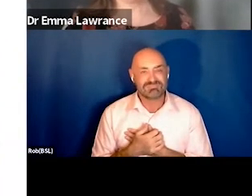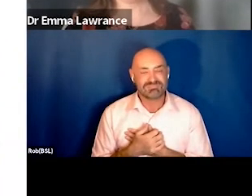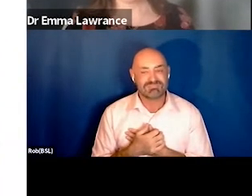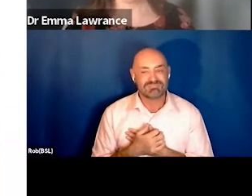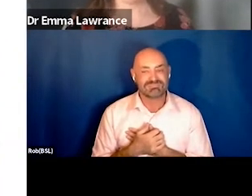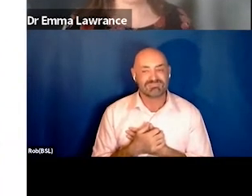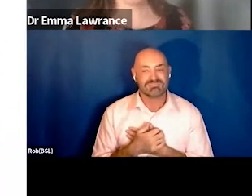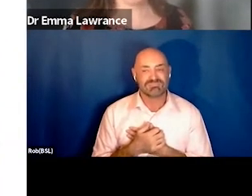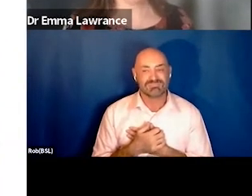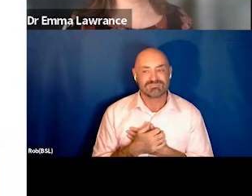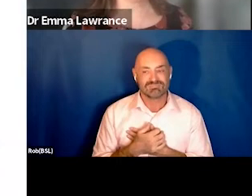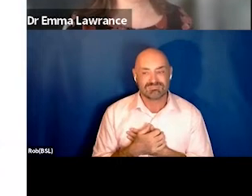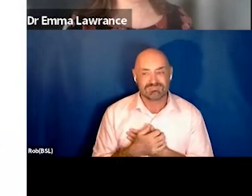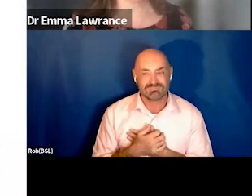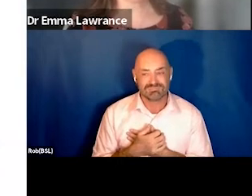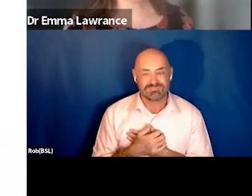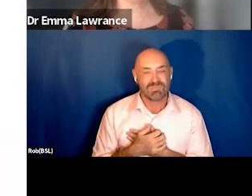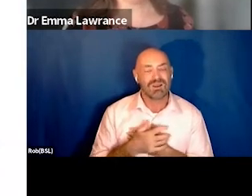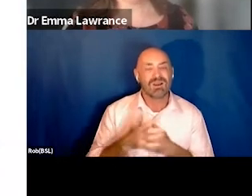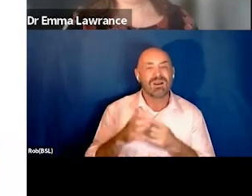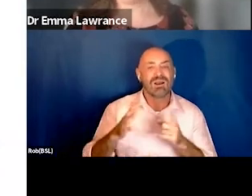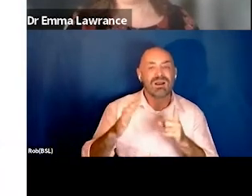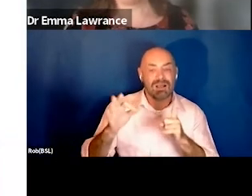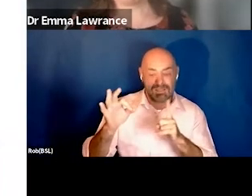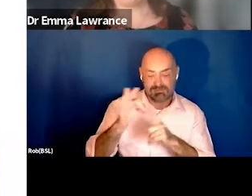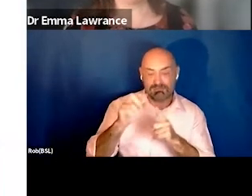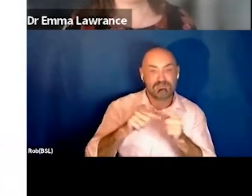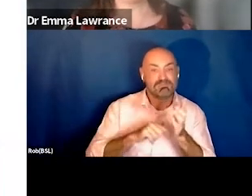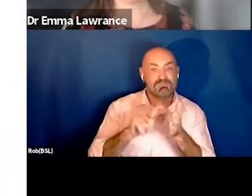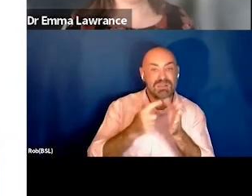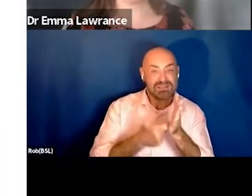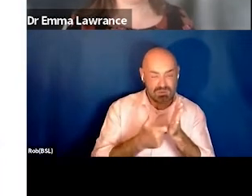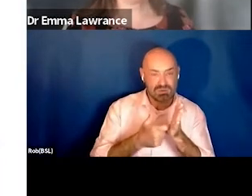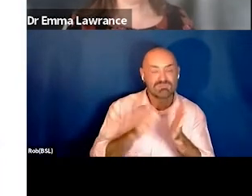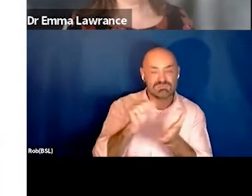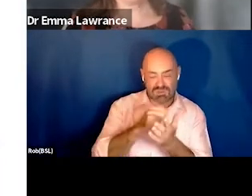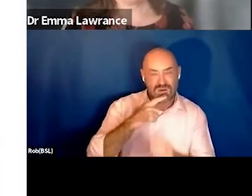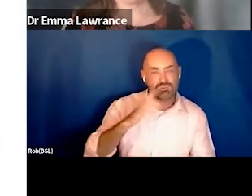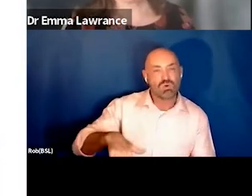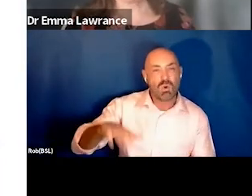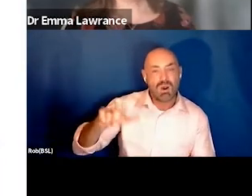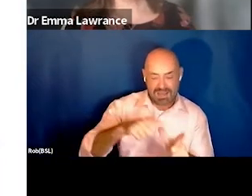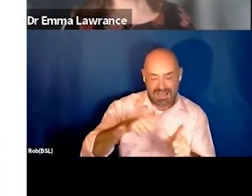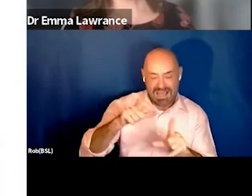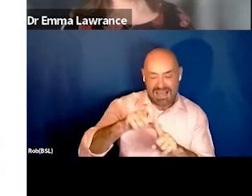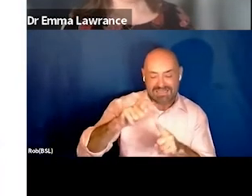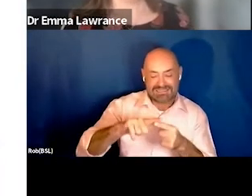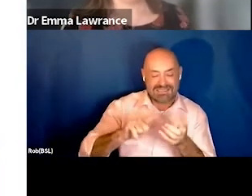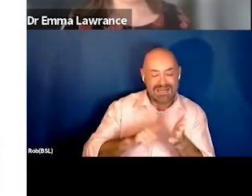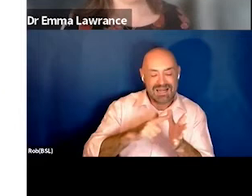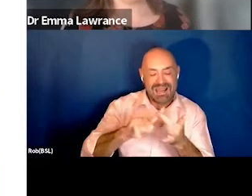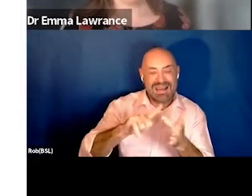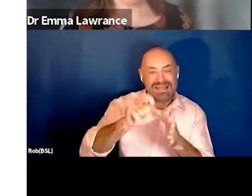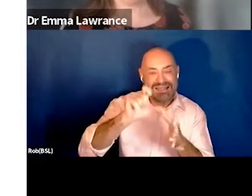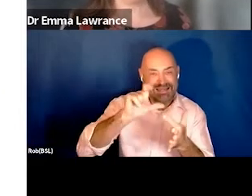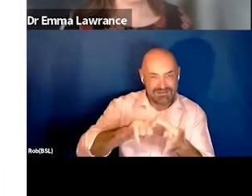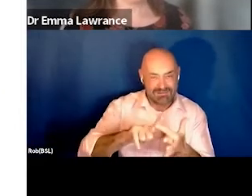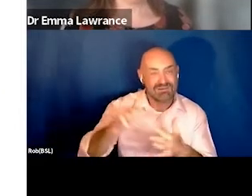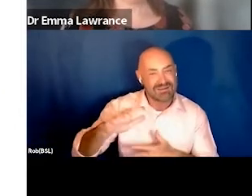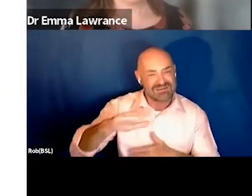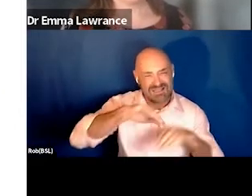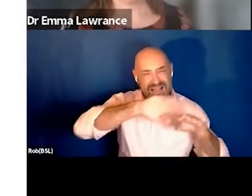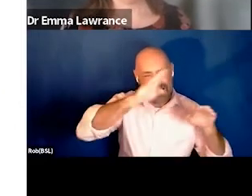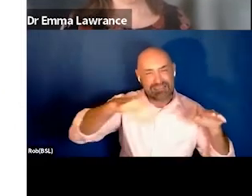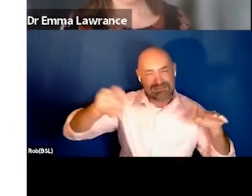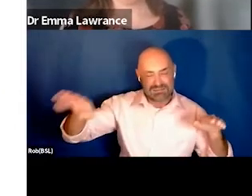So Peter very kindly introduced me. I grew up in the Adelaide Hills, and even over my lifetime, I've seen